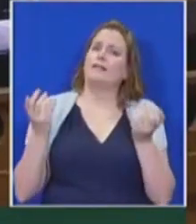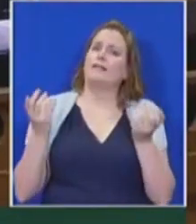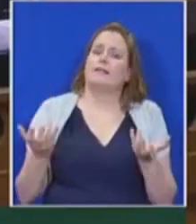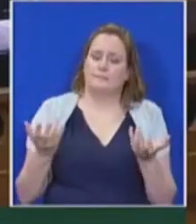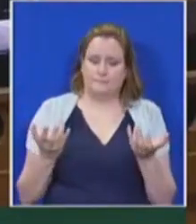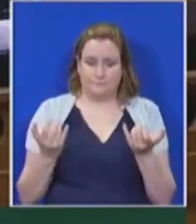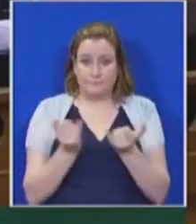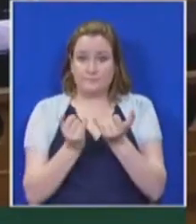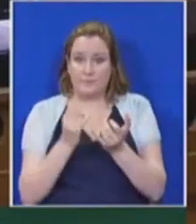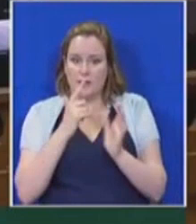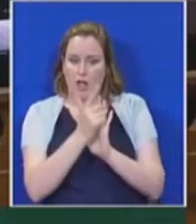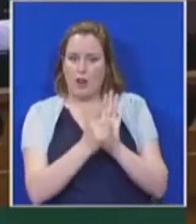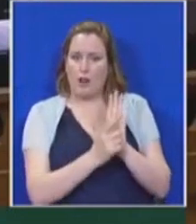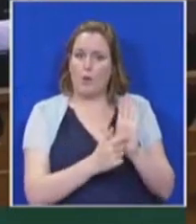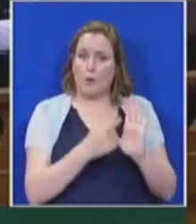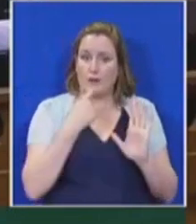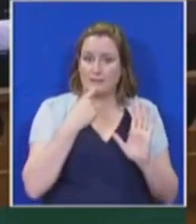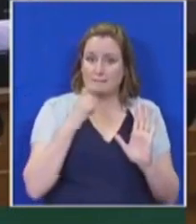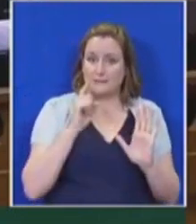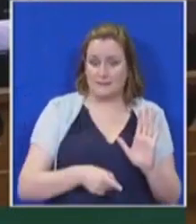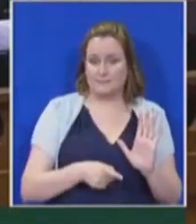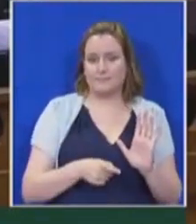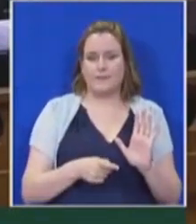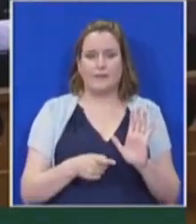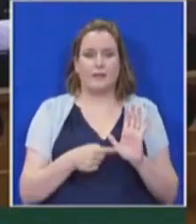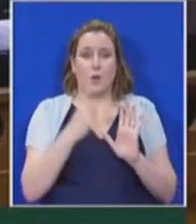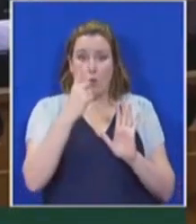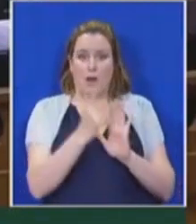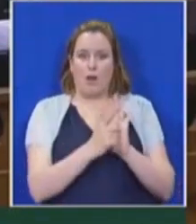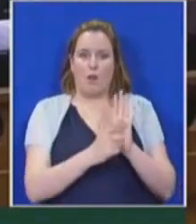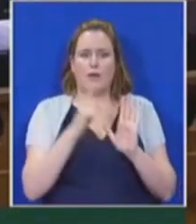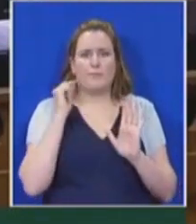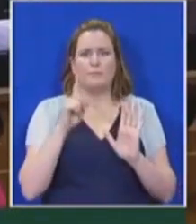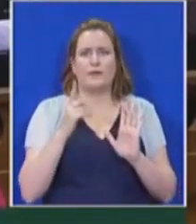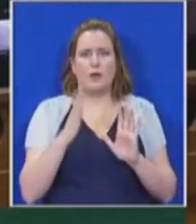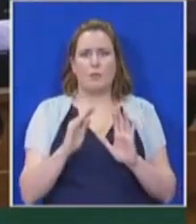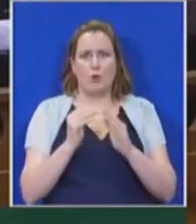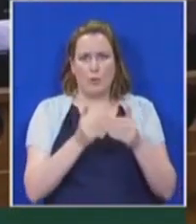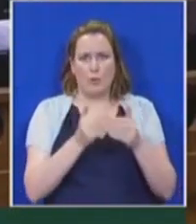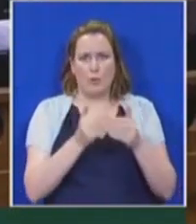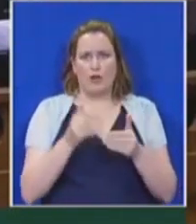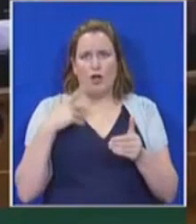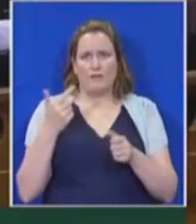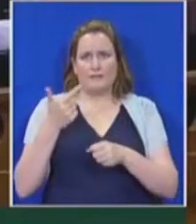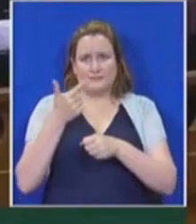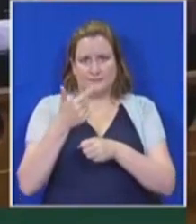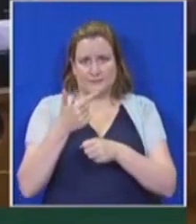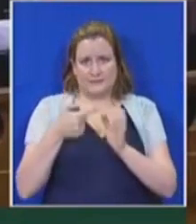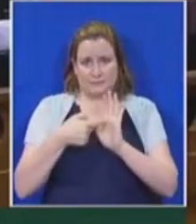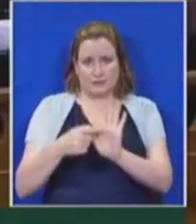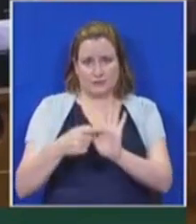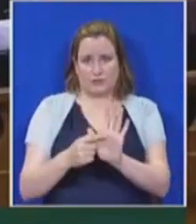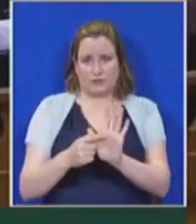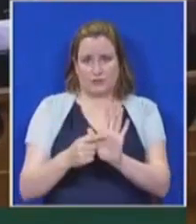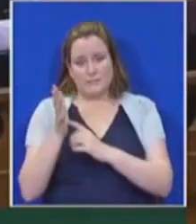is called the prohibition of the exhibition of films on Sundays and public